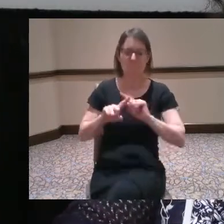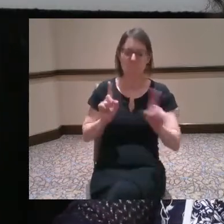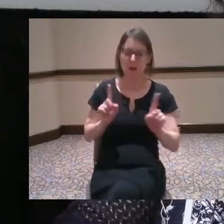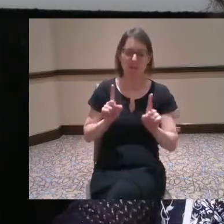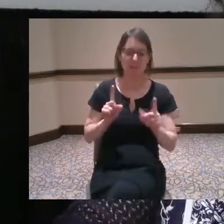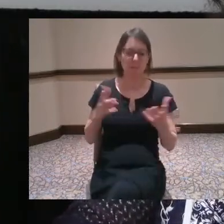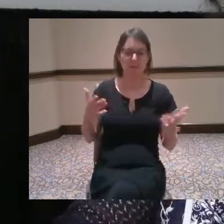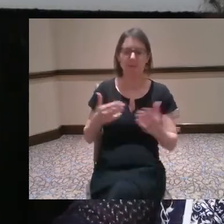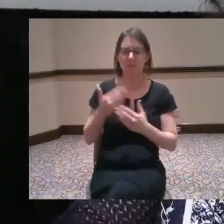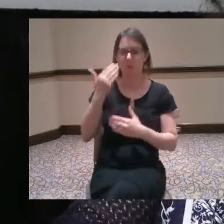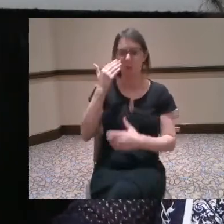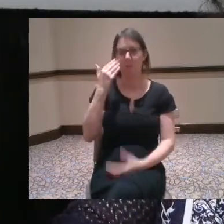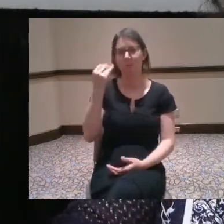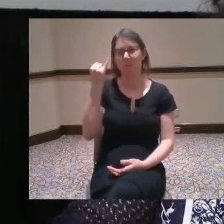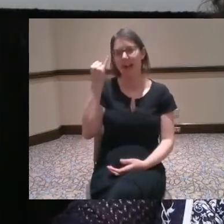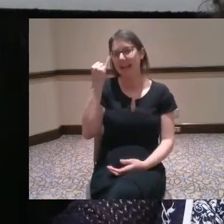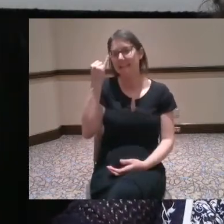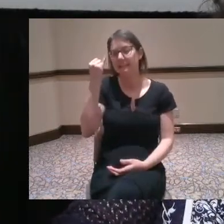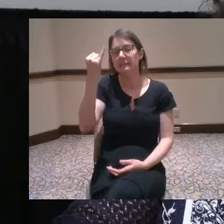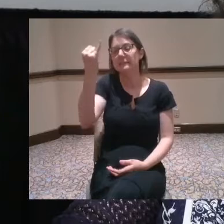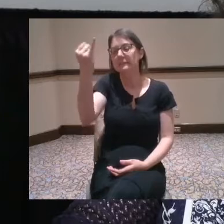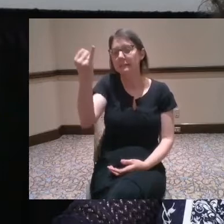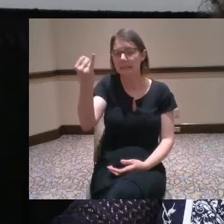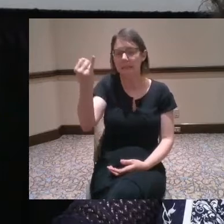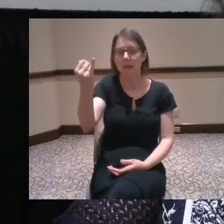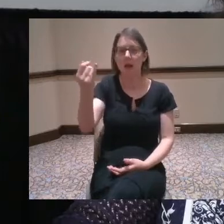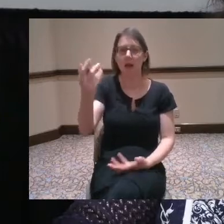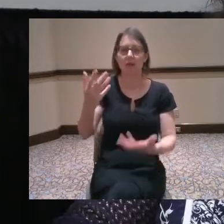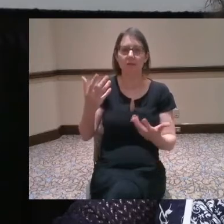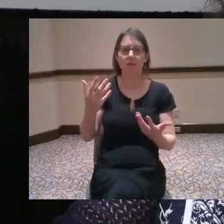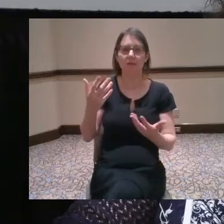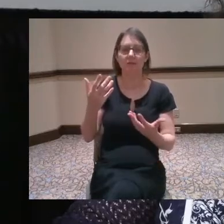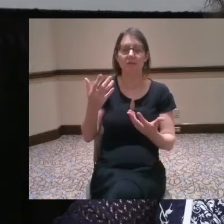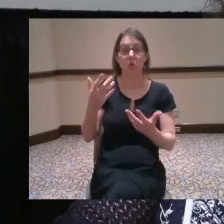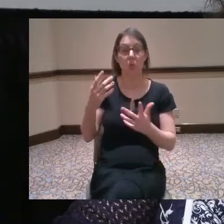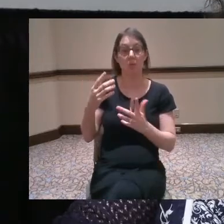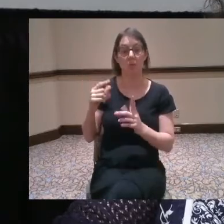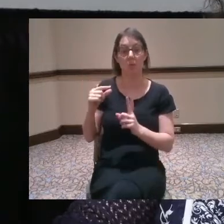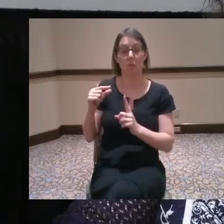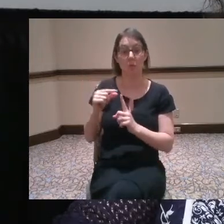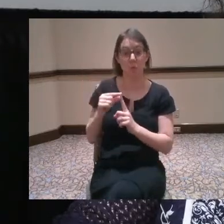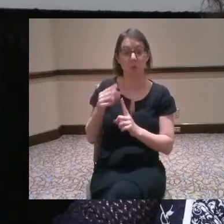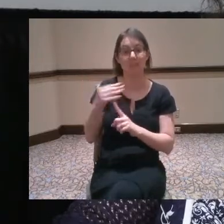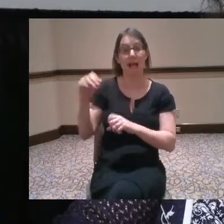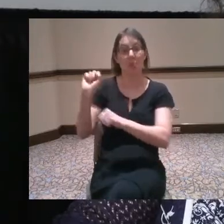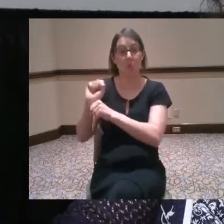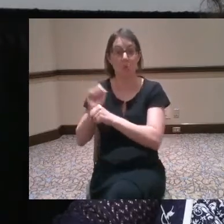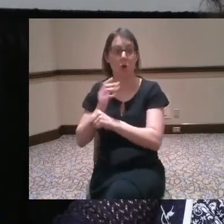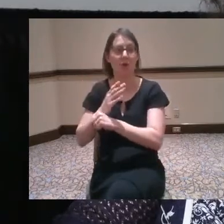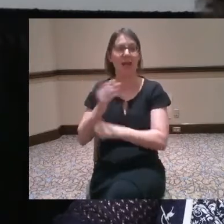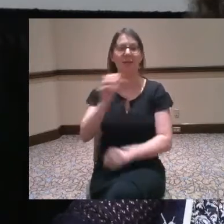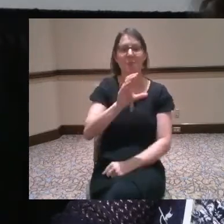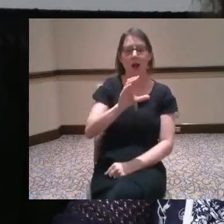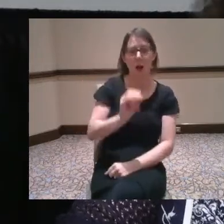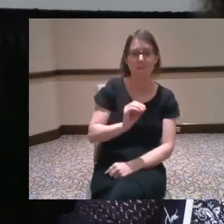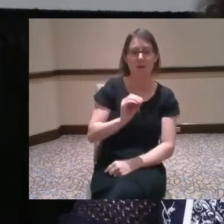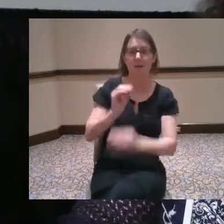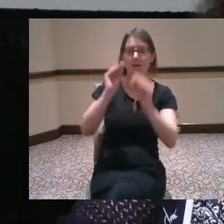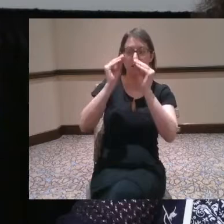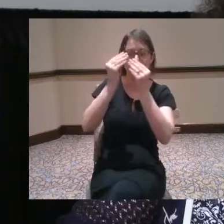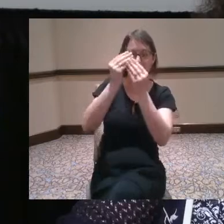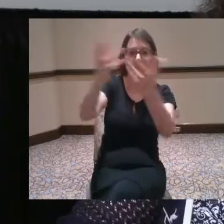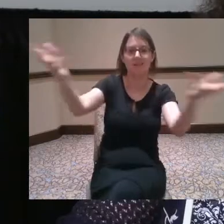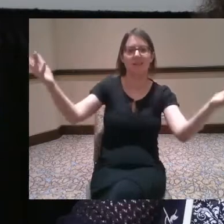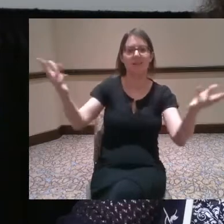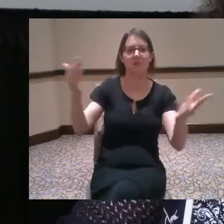but you know, the idea of sometimes putting the words and the work and the company into the world